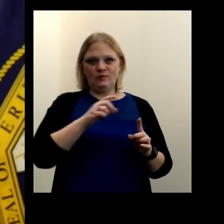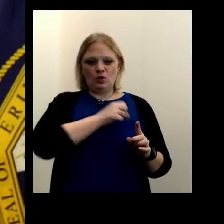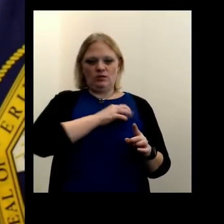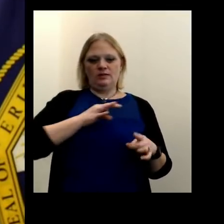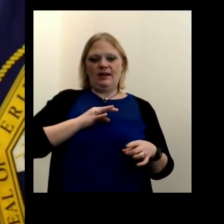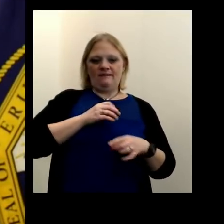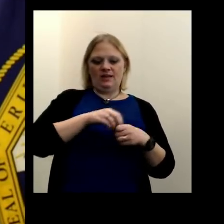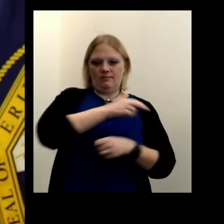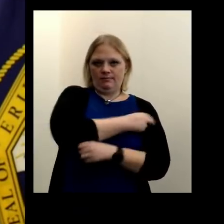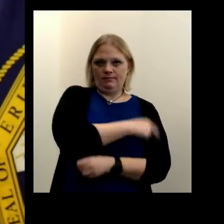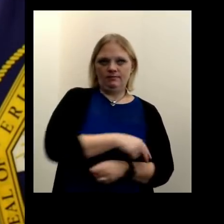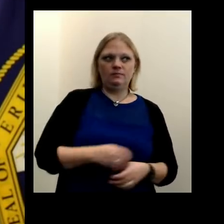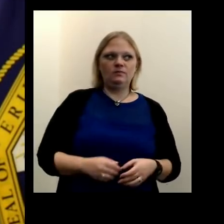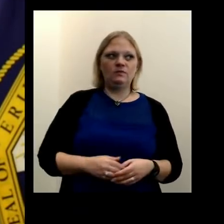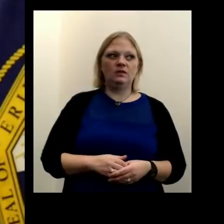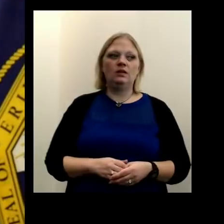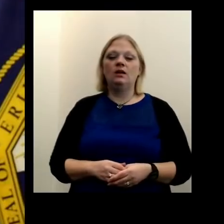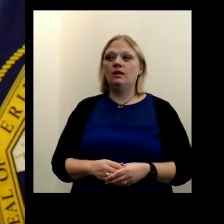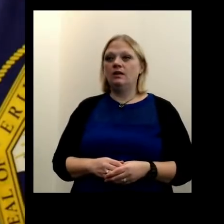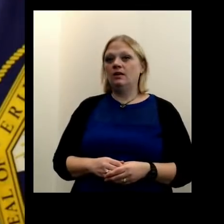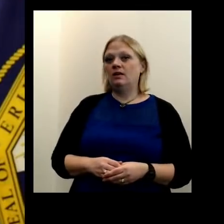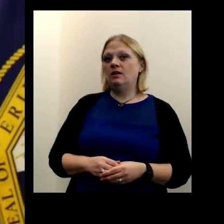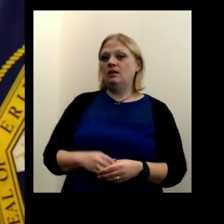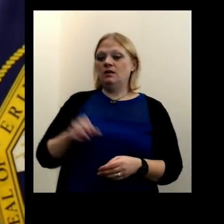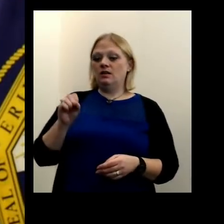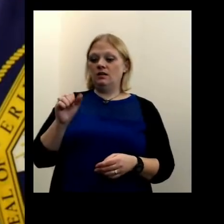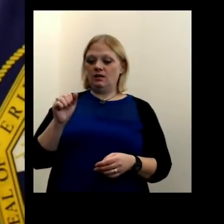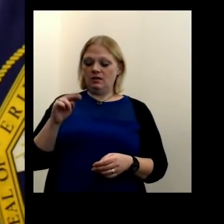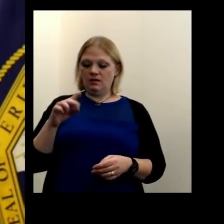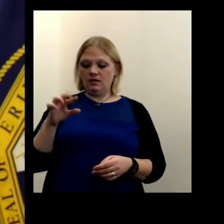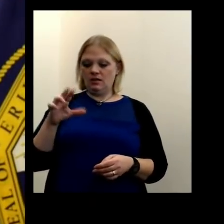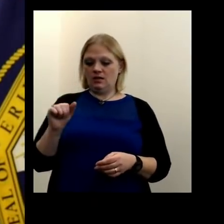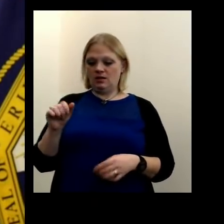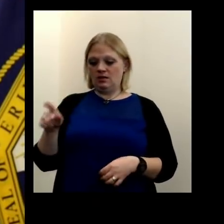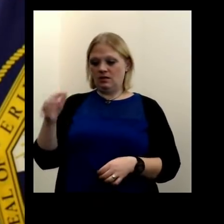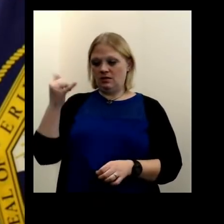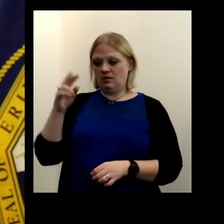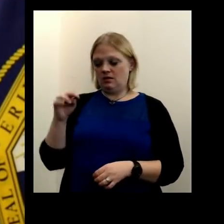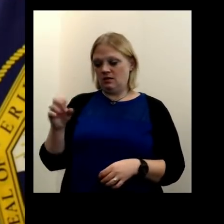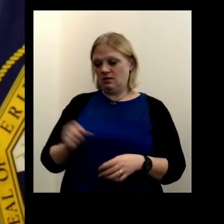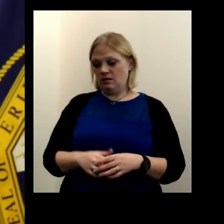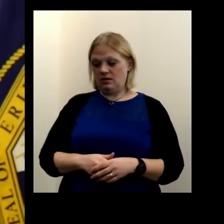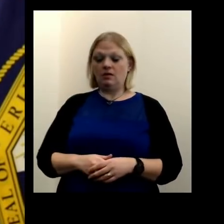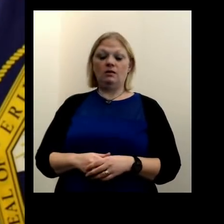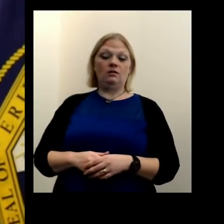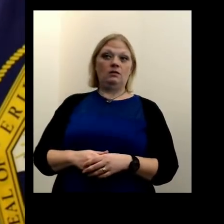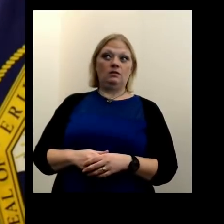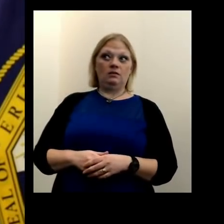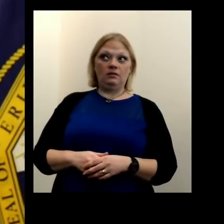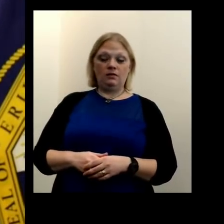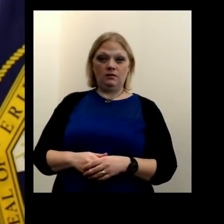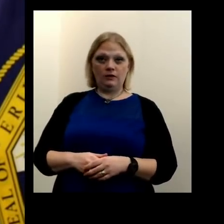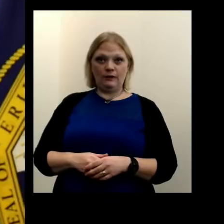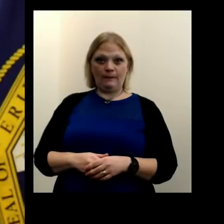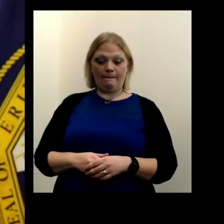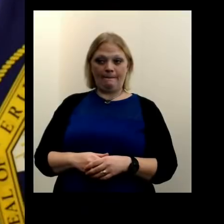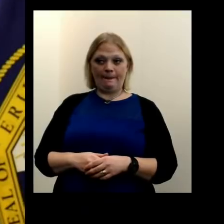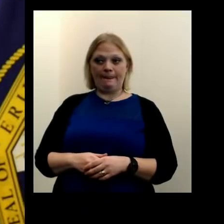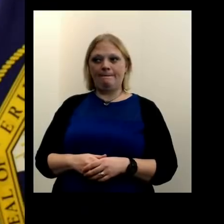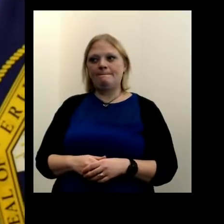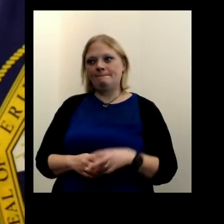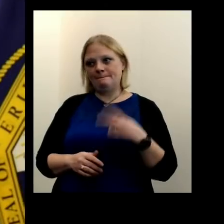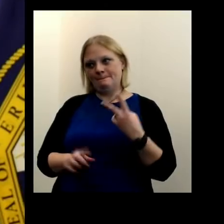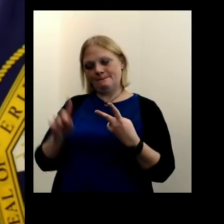hospital. Sandra Tan, any more questions, Sandy? Yes, thank you. Just two questions,